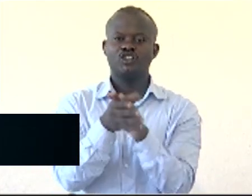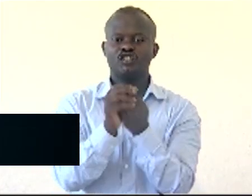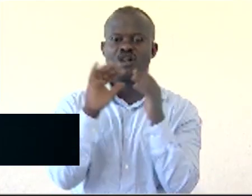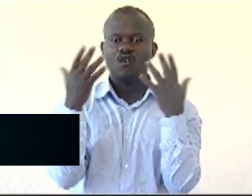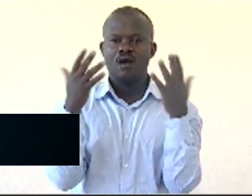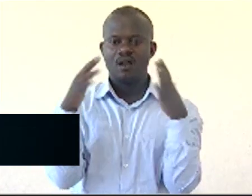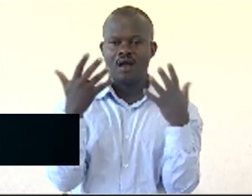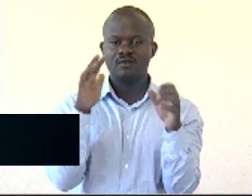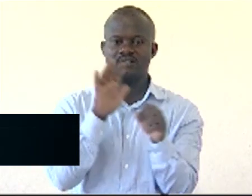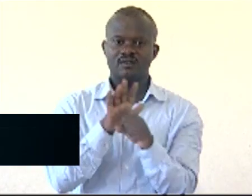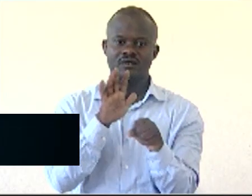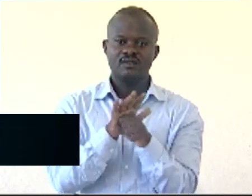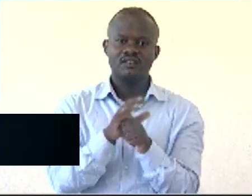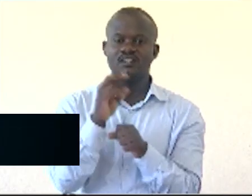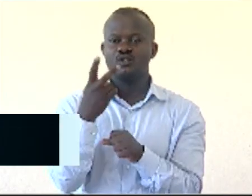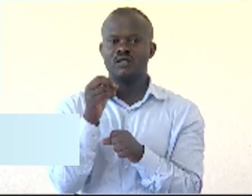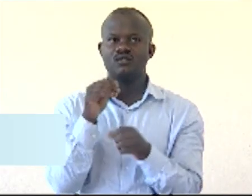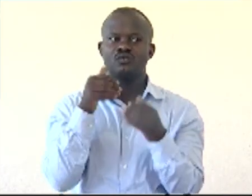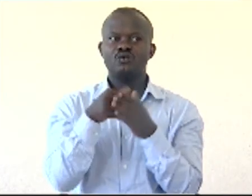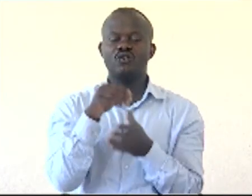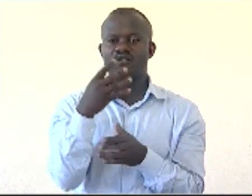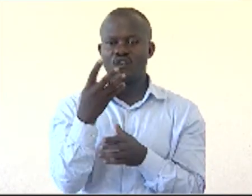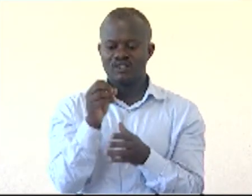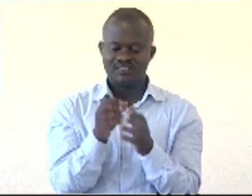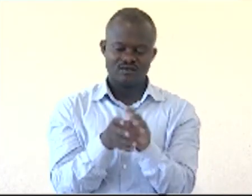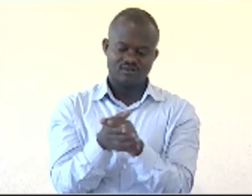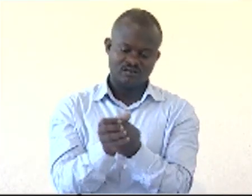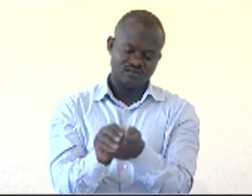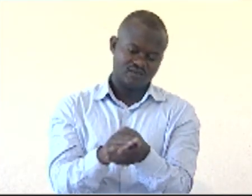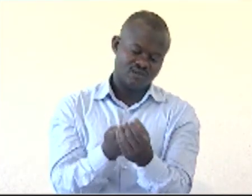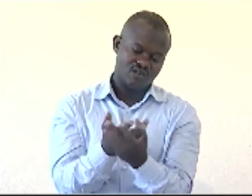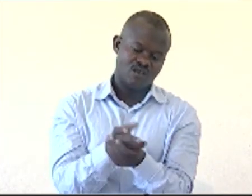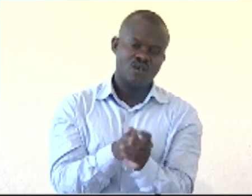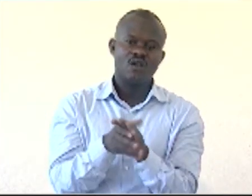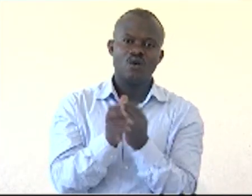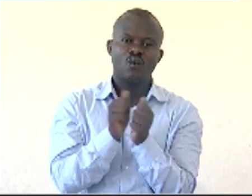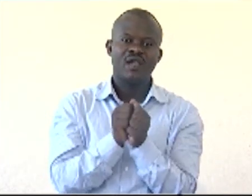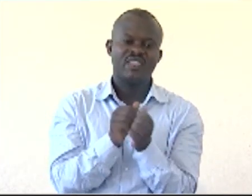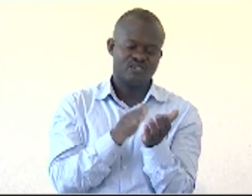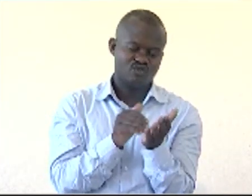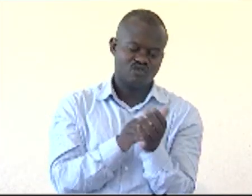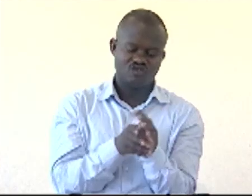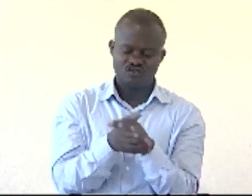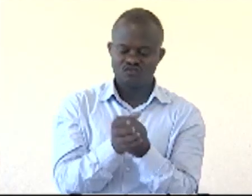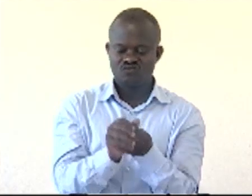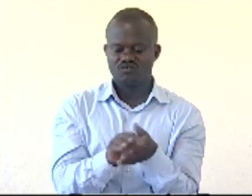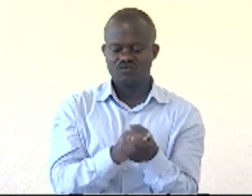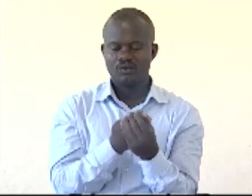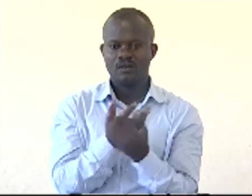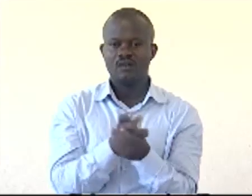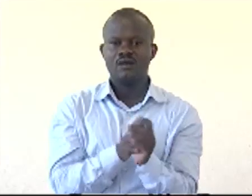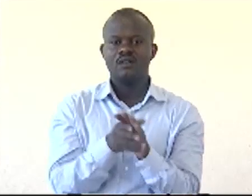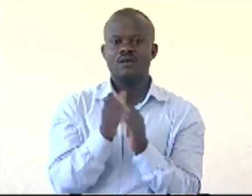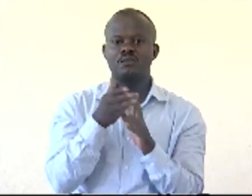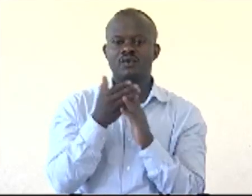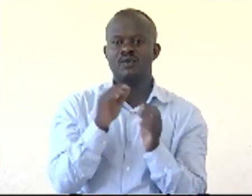for 20 to 40 seconds with soap. Wash your hands with soap